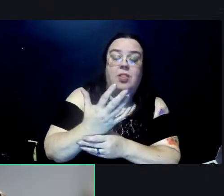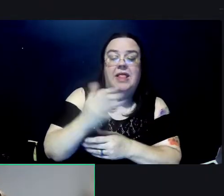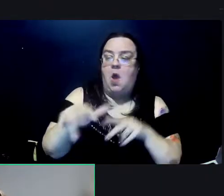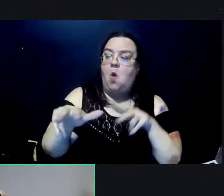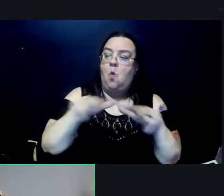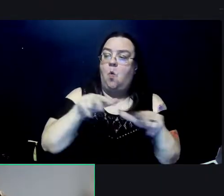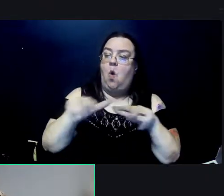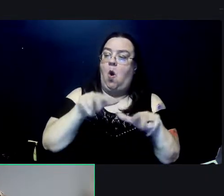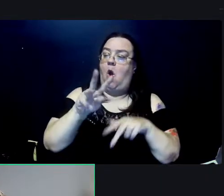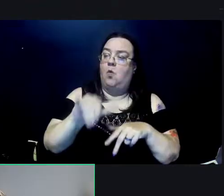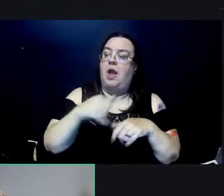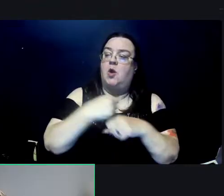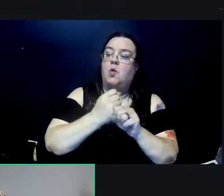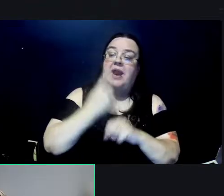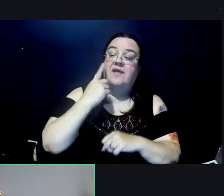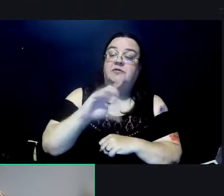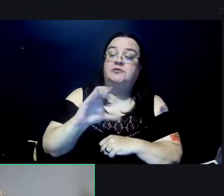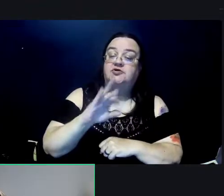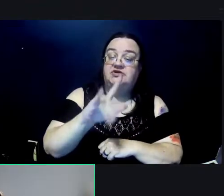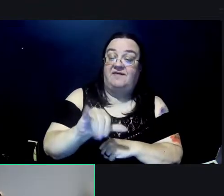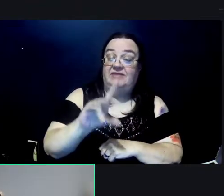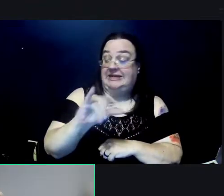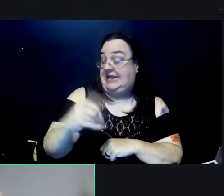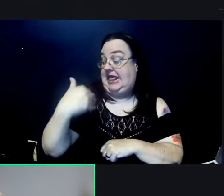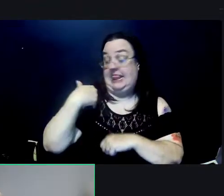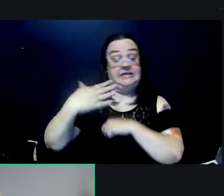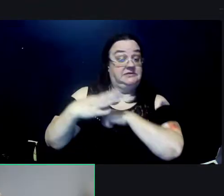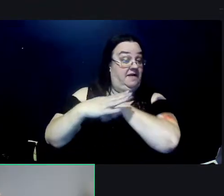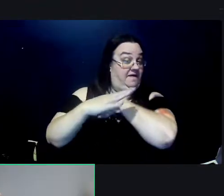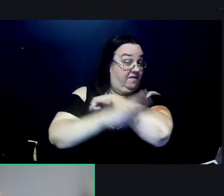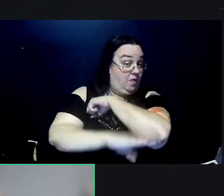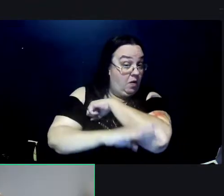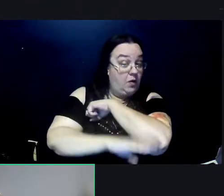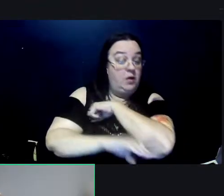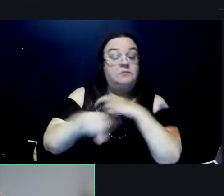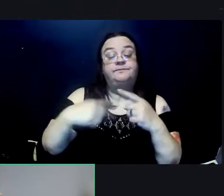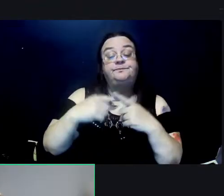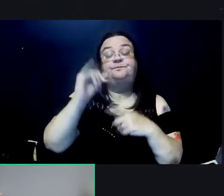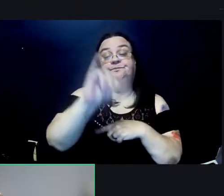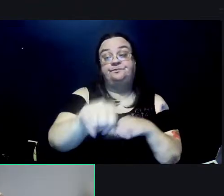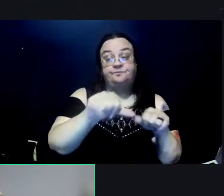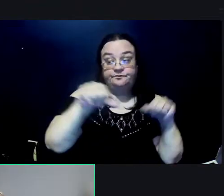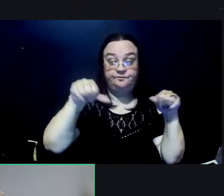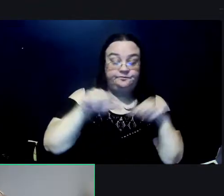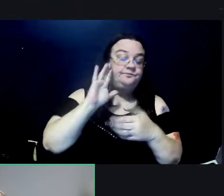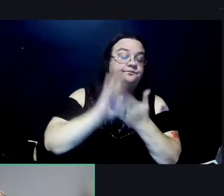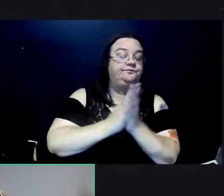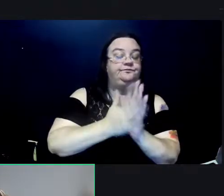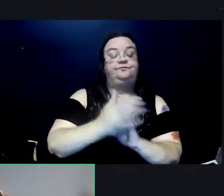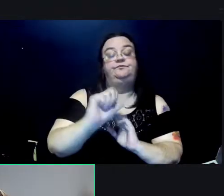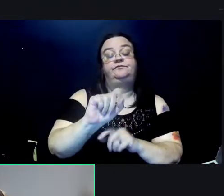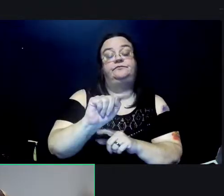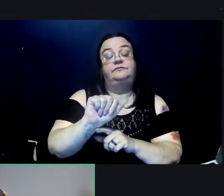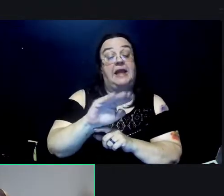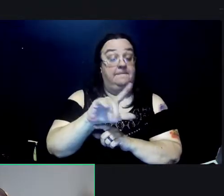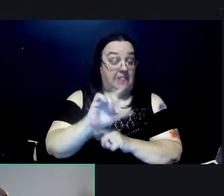was created for Cheverly Day in the fall. So when that area is going to be stabilized, we would recommend that area have